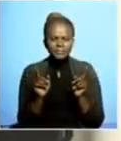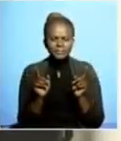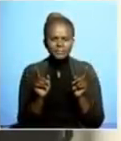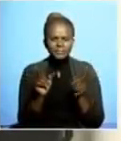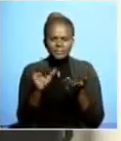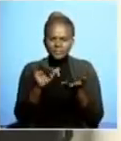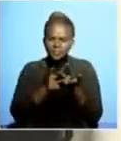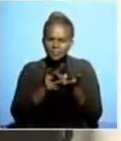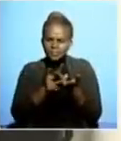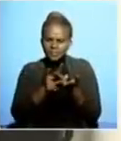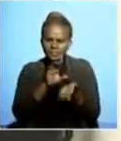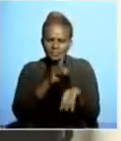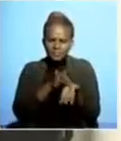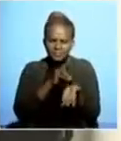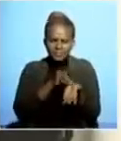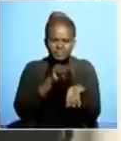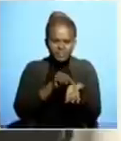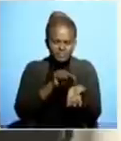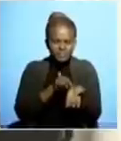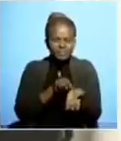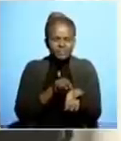medical staff,